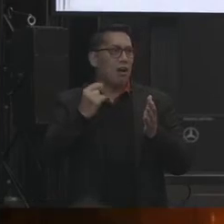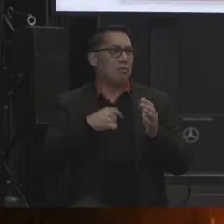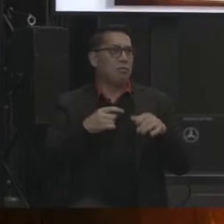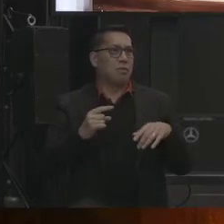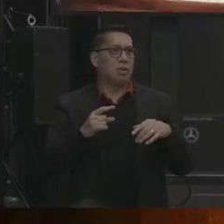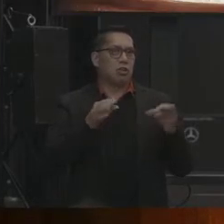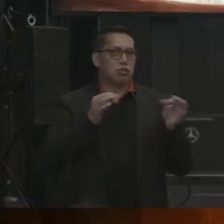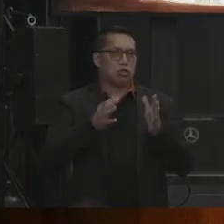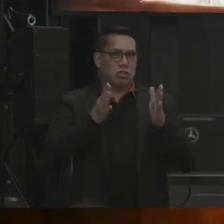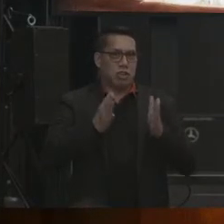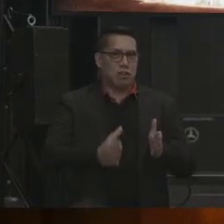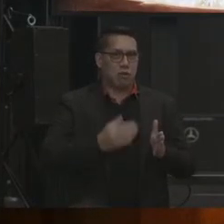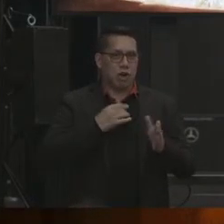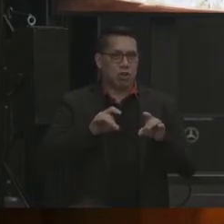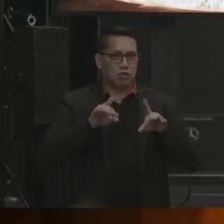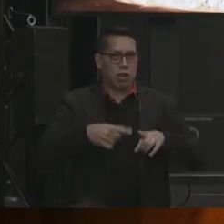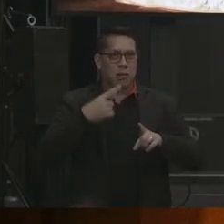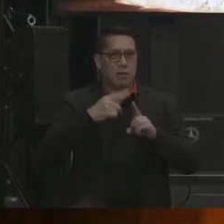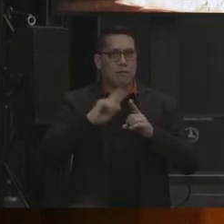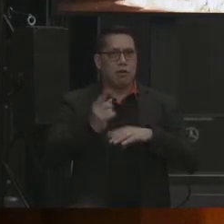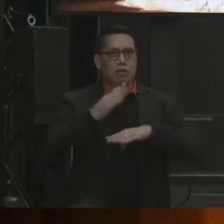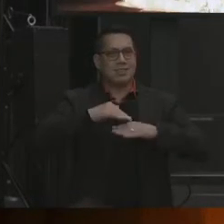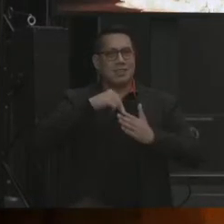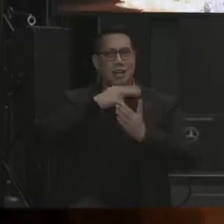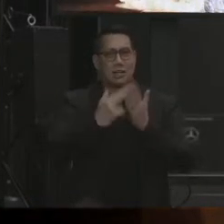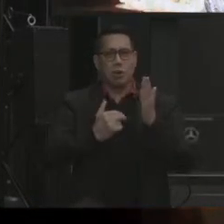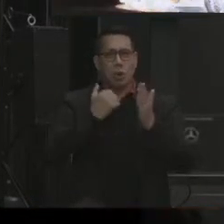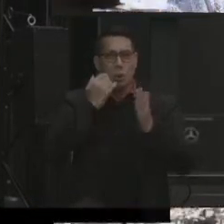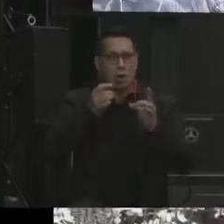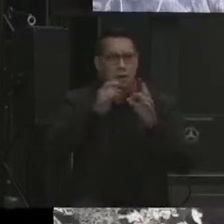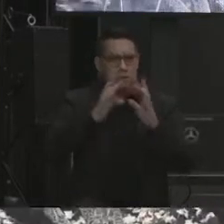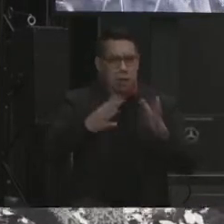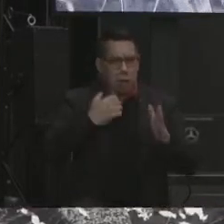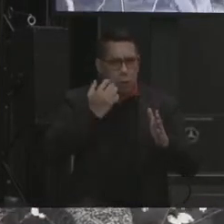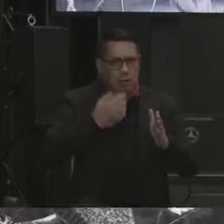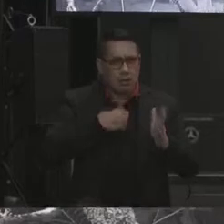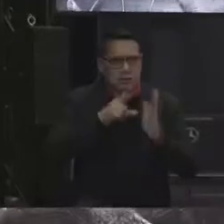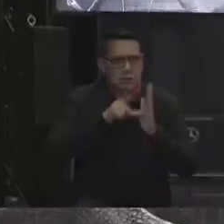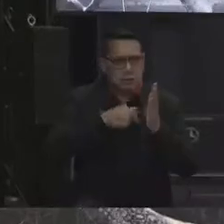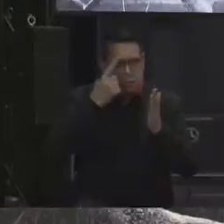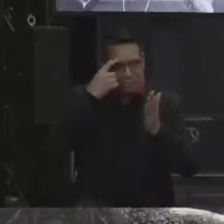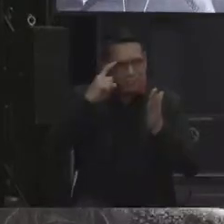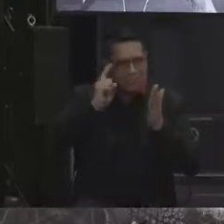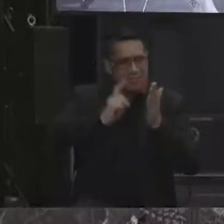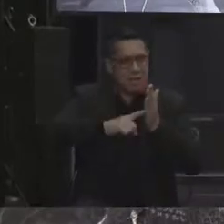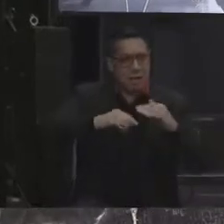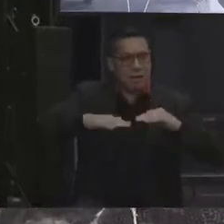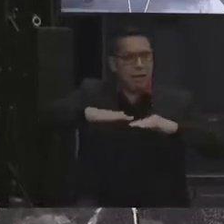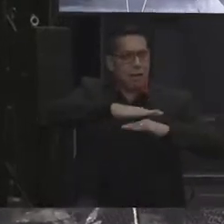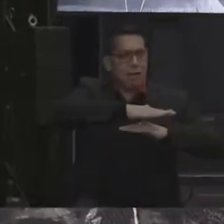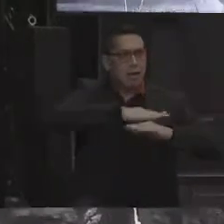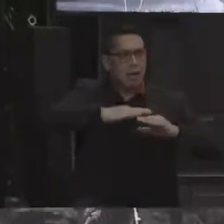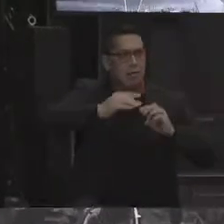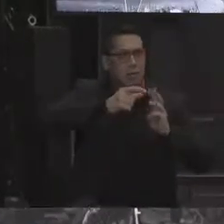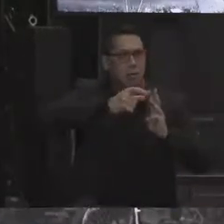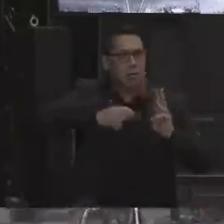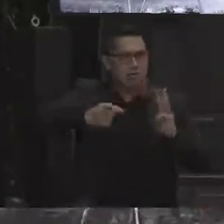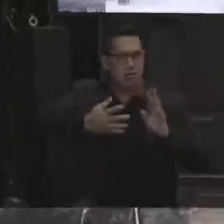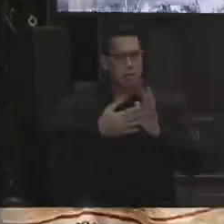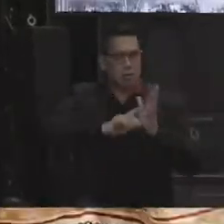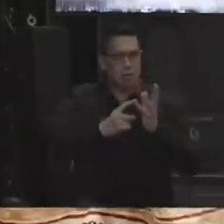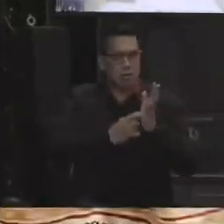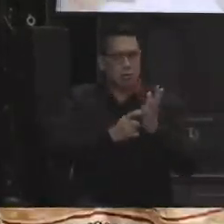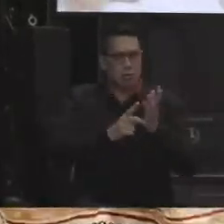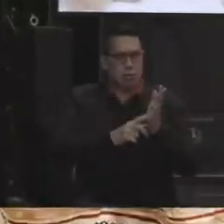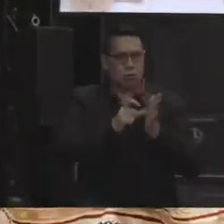start. Before we begin, as always, I'd like to take a moment to acknowledge that we're on the lands of the Wurundjeri Woiwurrung people and pay our respects